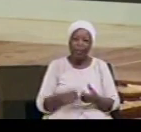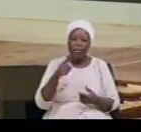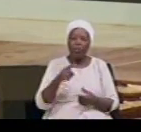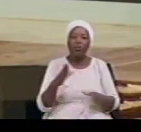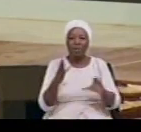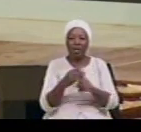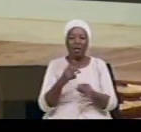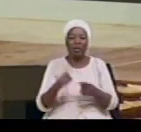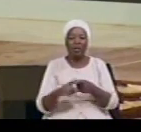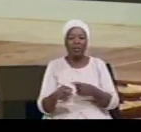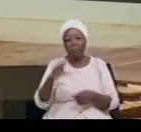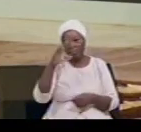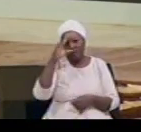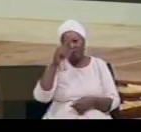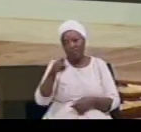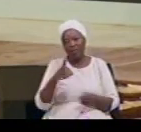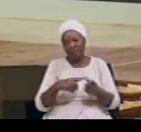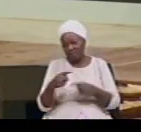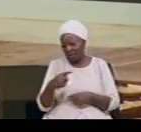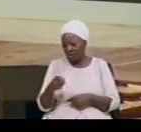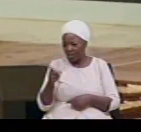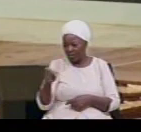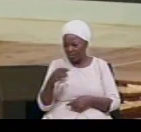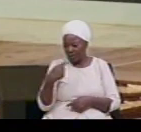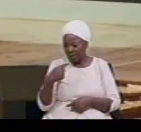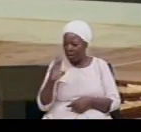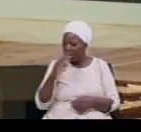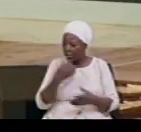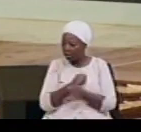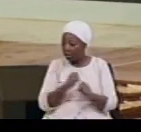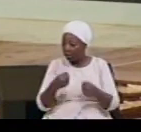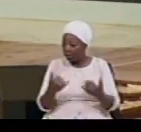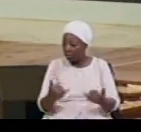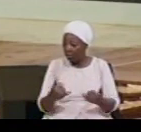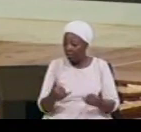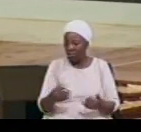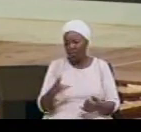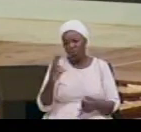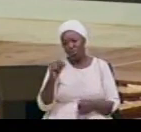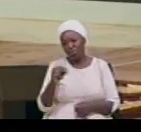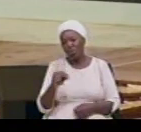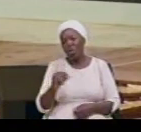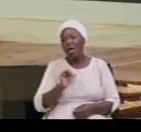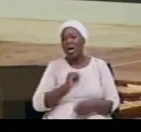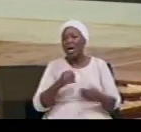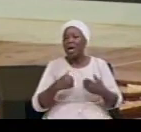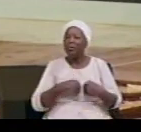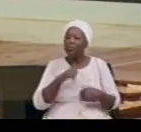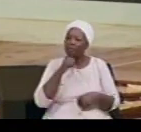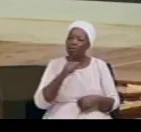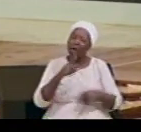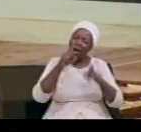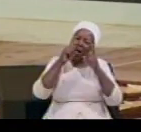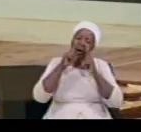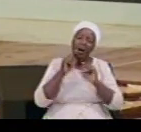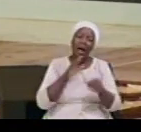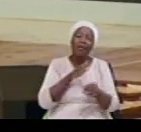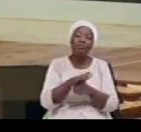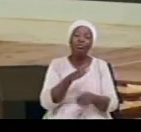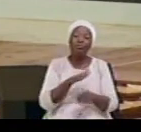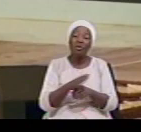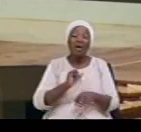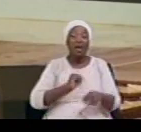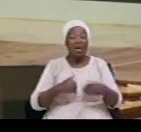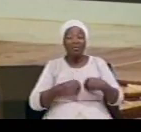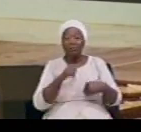him, you say, are you saved yet? No, I have not wept enough. I have not